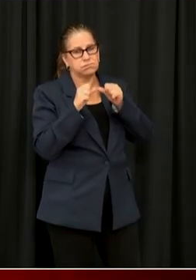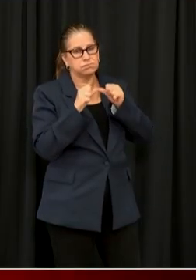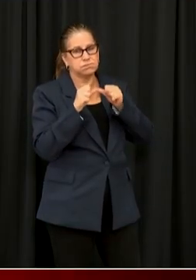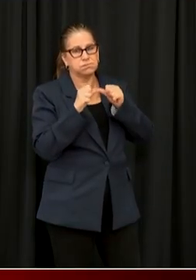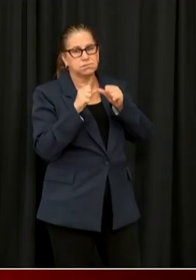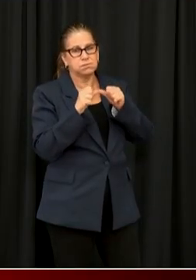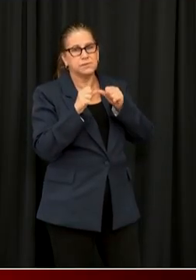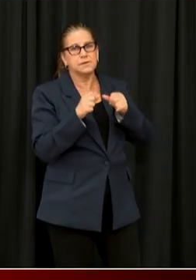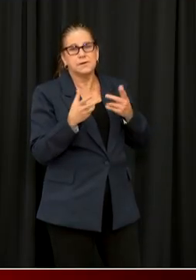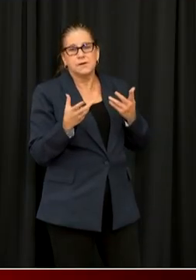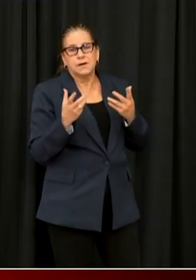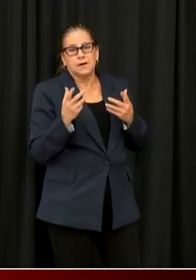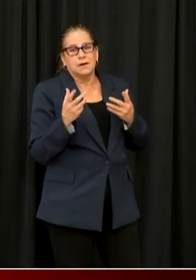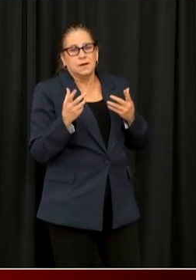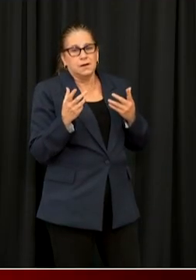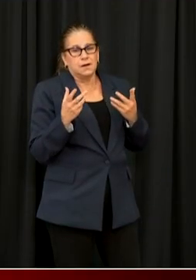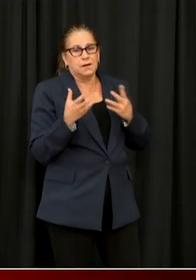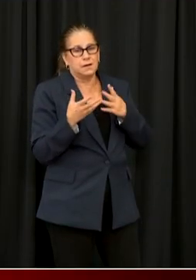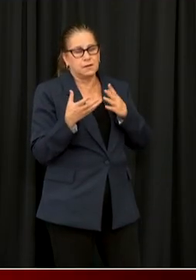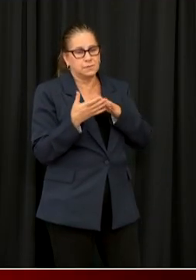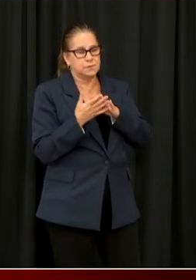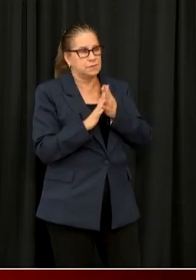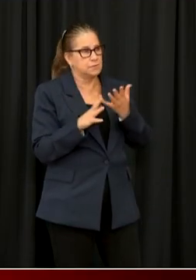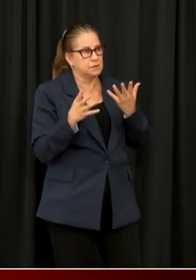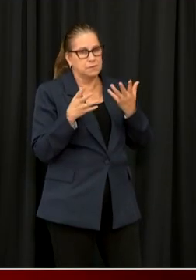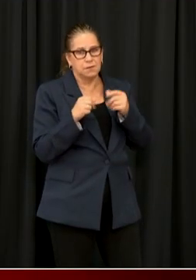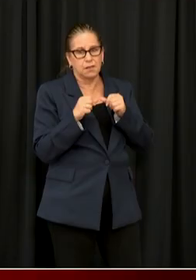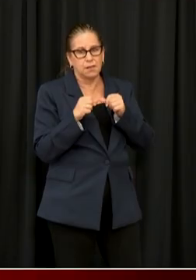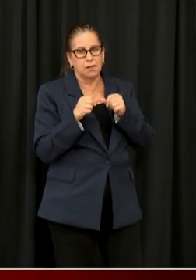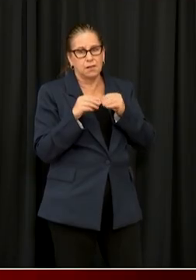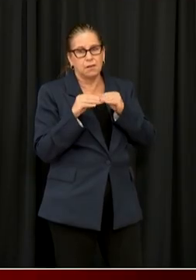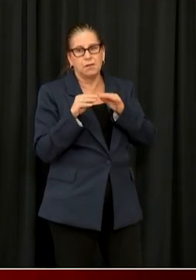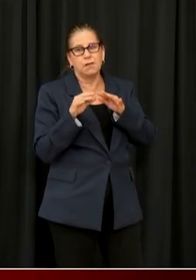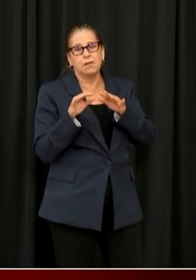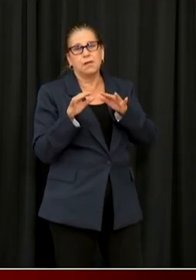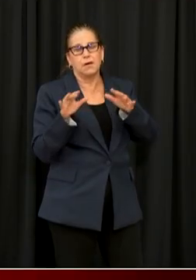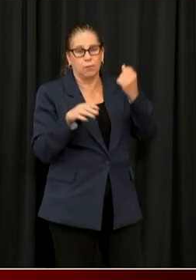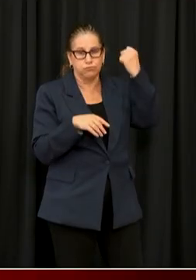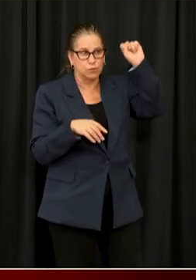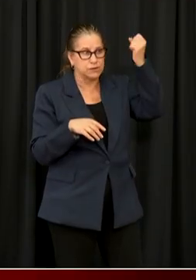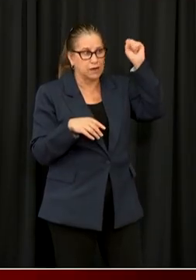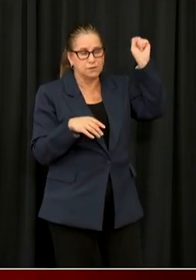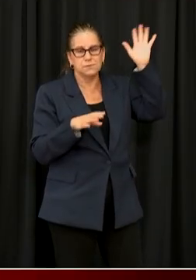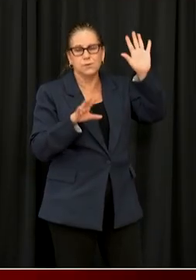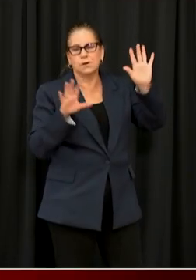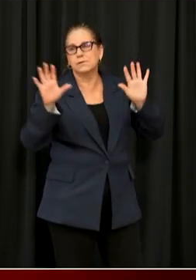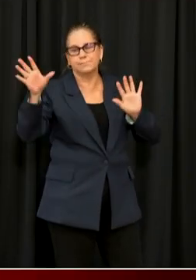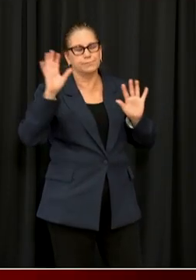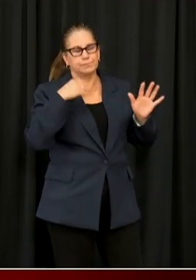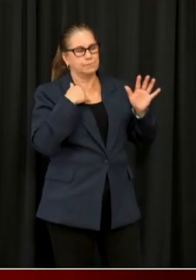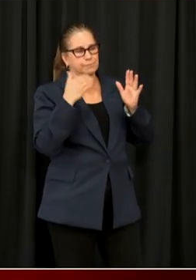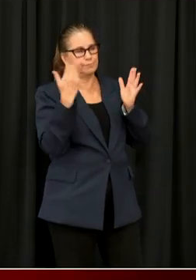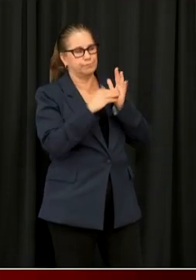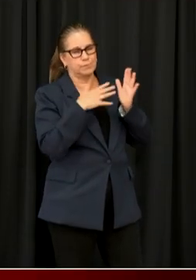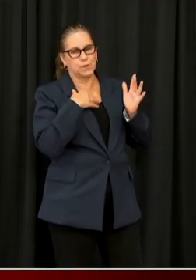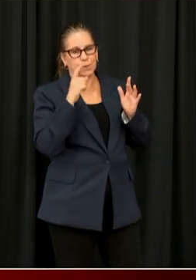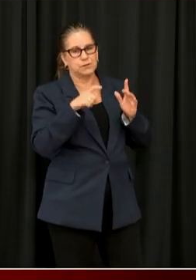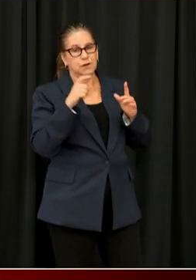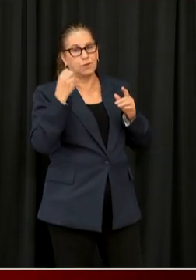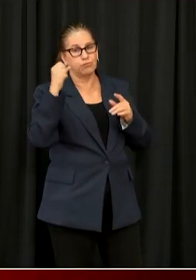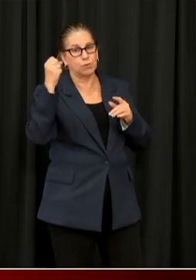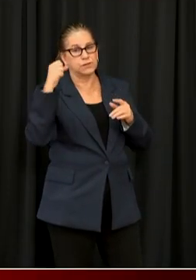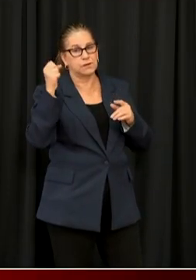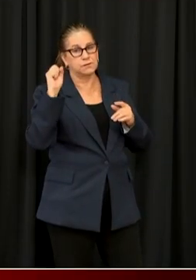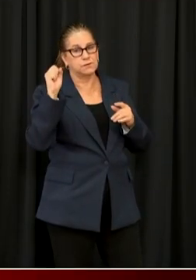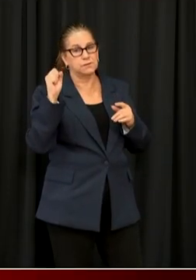could be coming? And then Mayor, for you, the protests have, the quote unquote protests have continued, but it's turned more into kind of a street fair